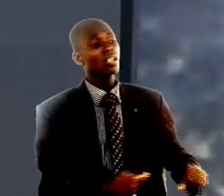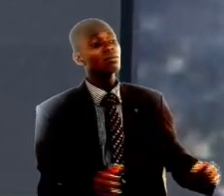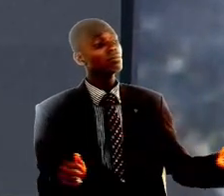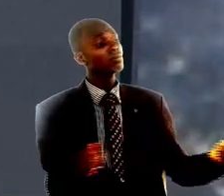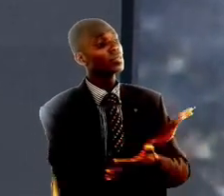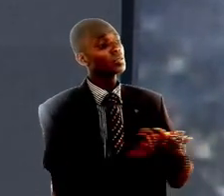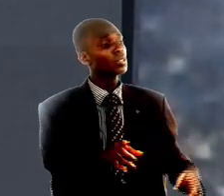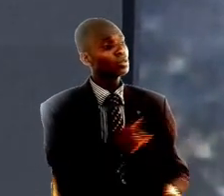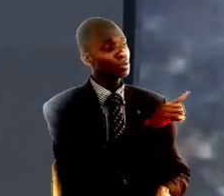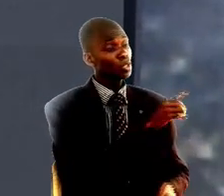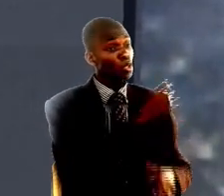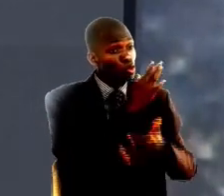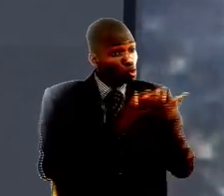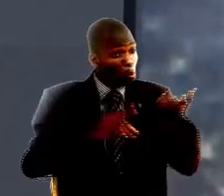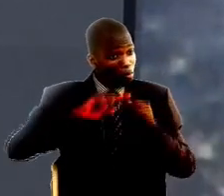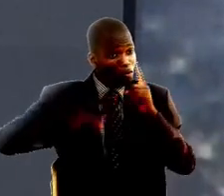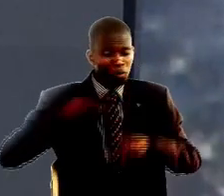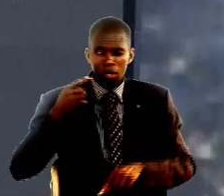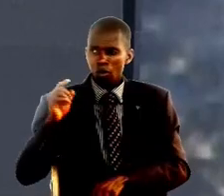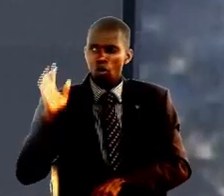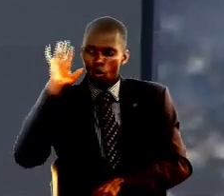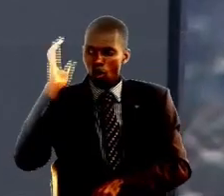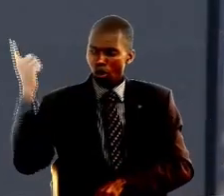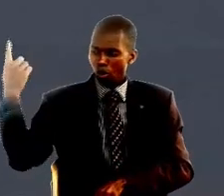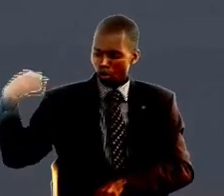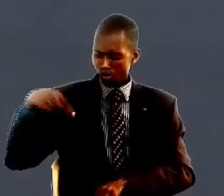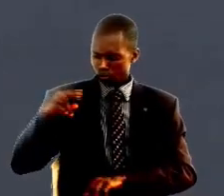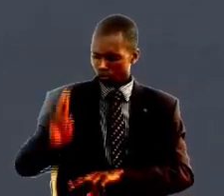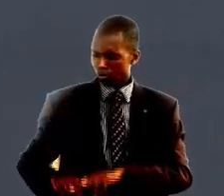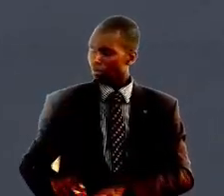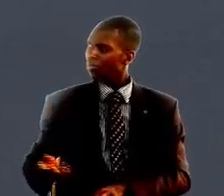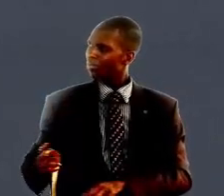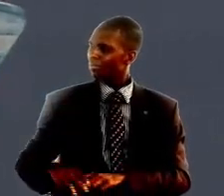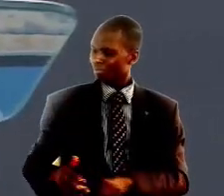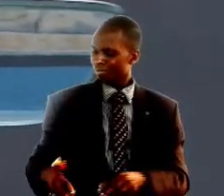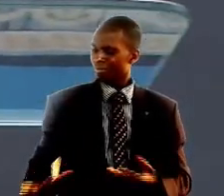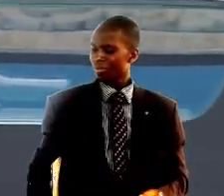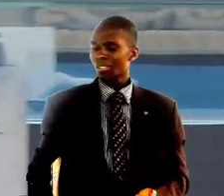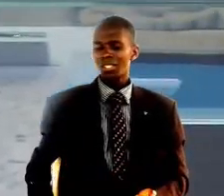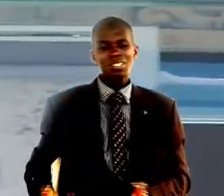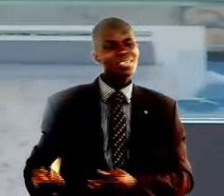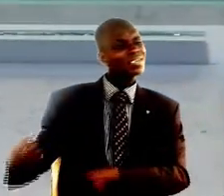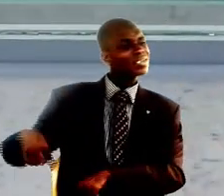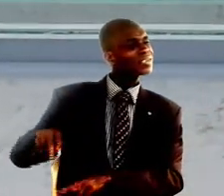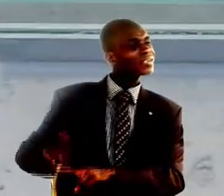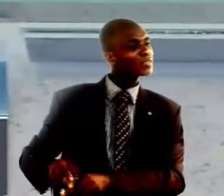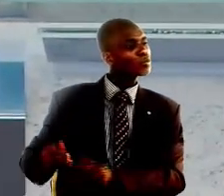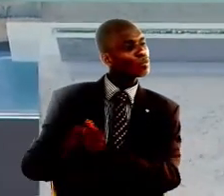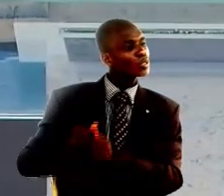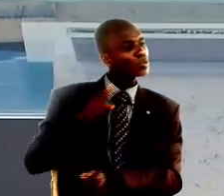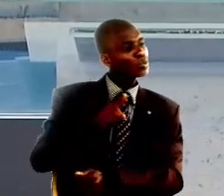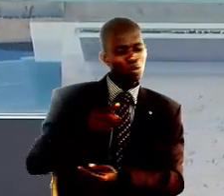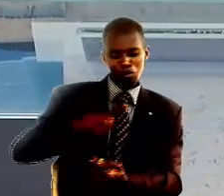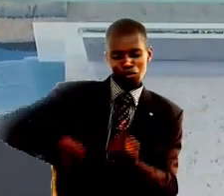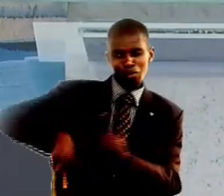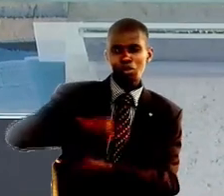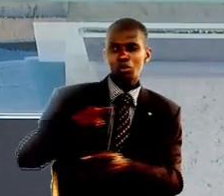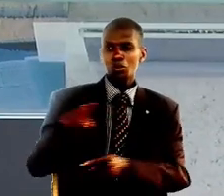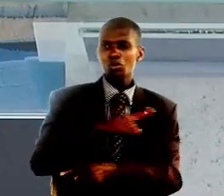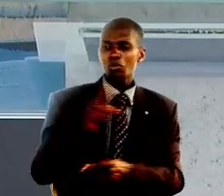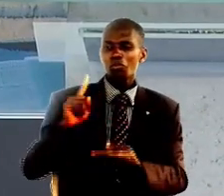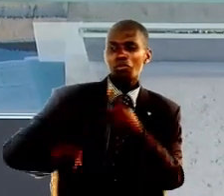to associate with us. But then some associates actually come to decrease